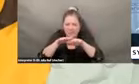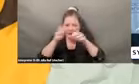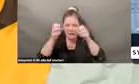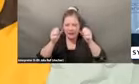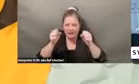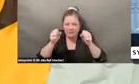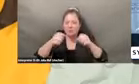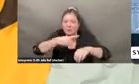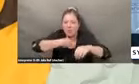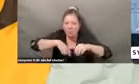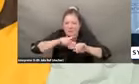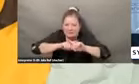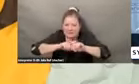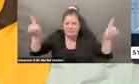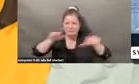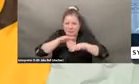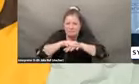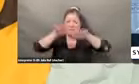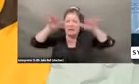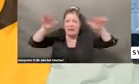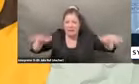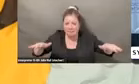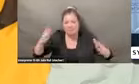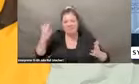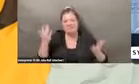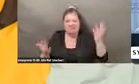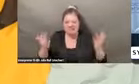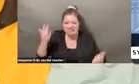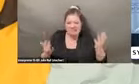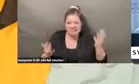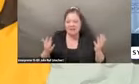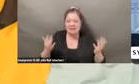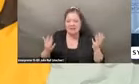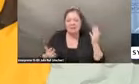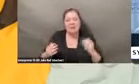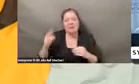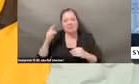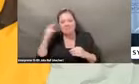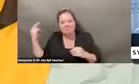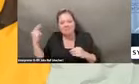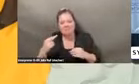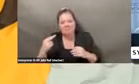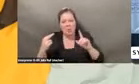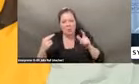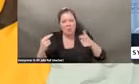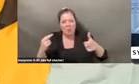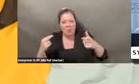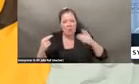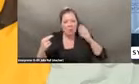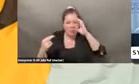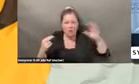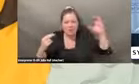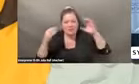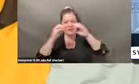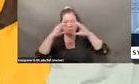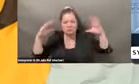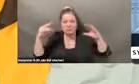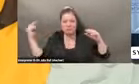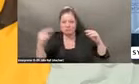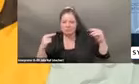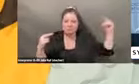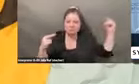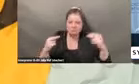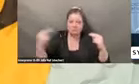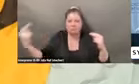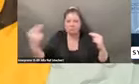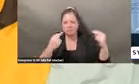here. So there may be different views on exactly where also the kind of the border between accessibility and usability is.